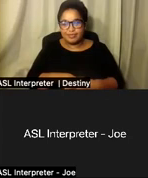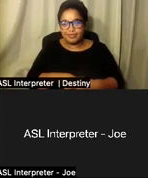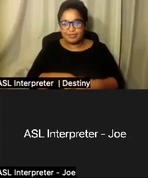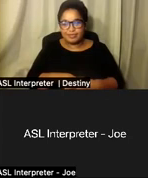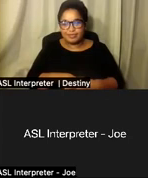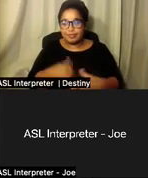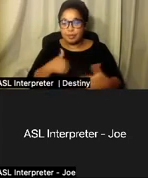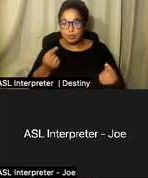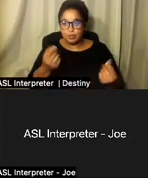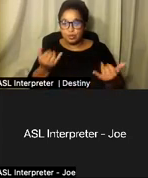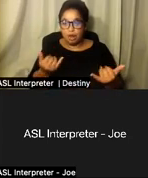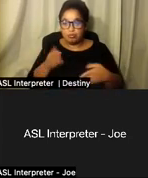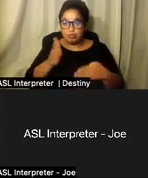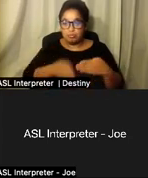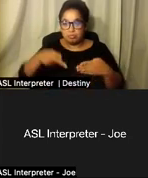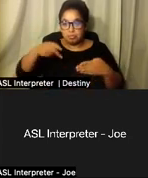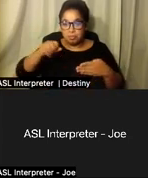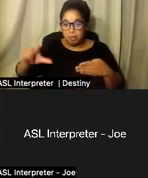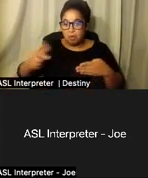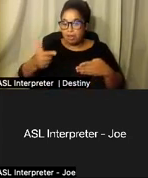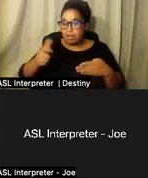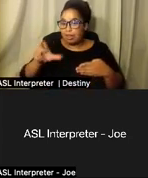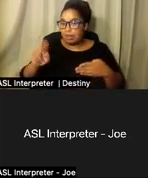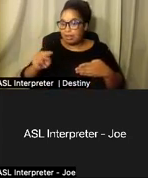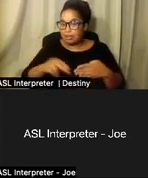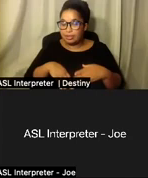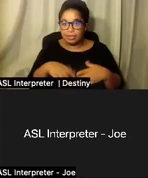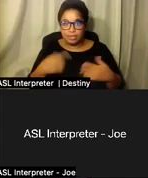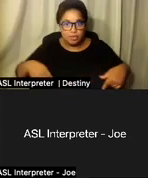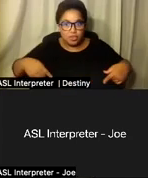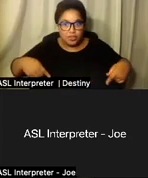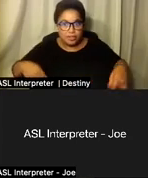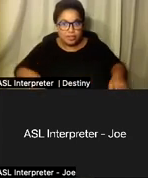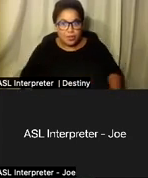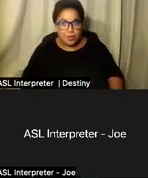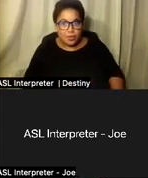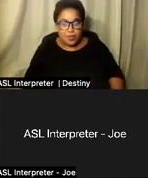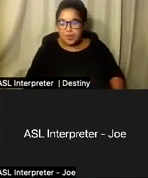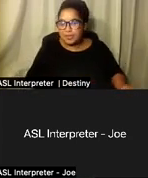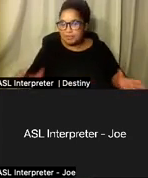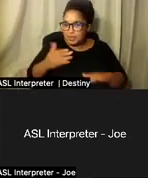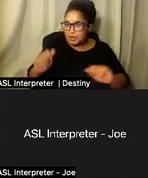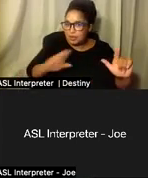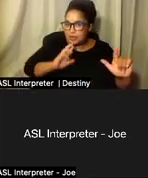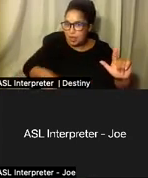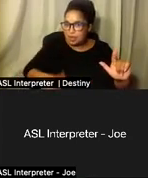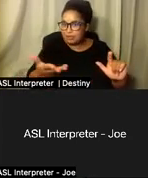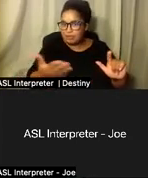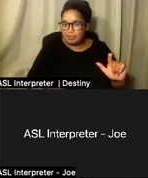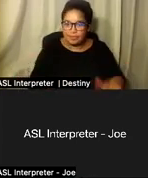I'm going to go ahead and end the poll, Glen. Oh, I'm so nervous. And now I'm going to share the results.